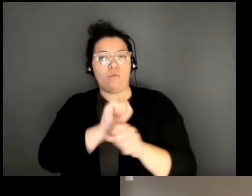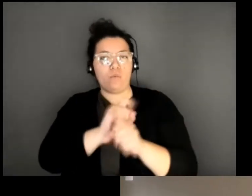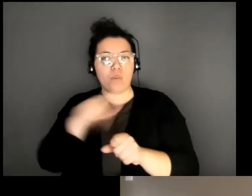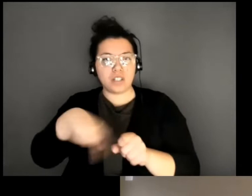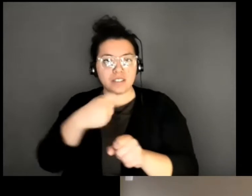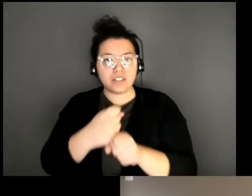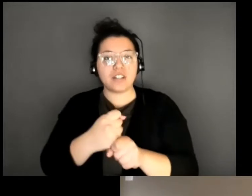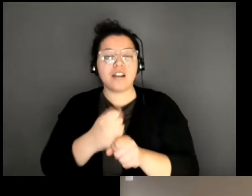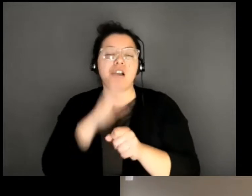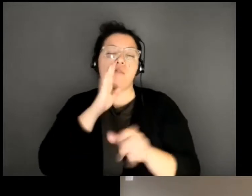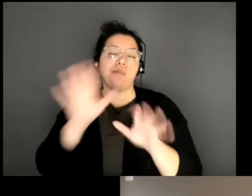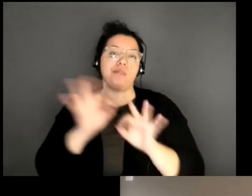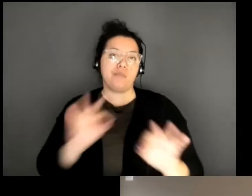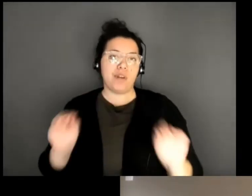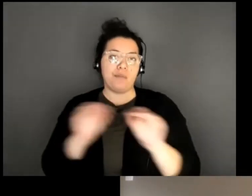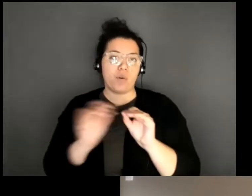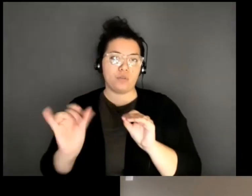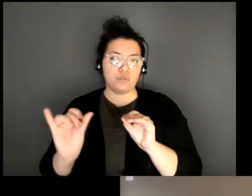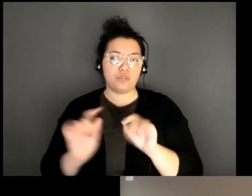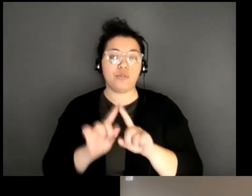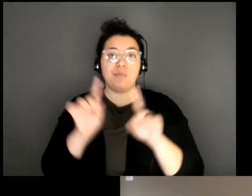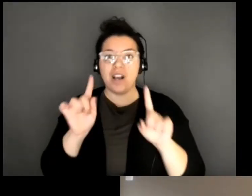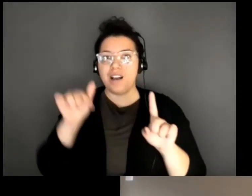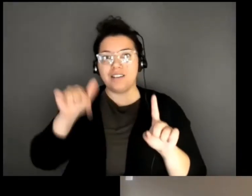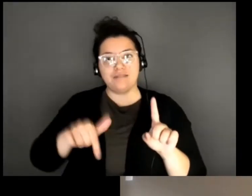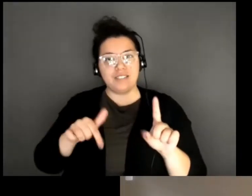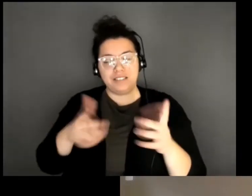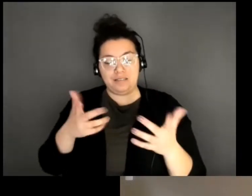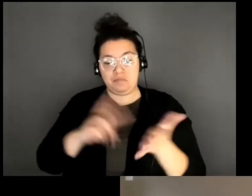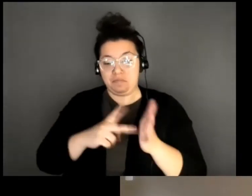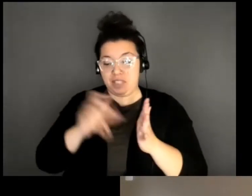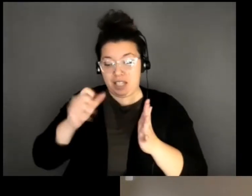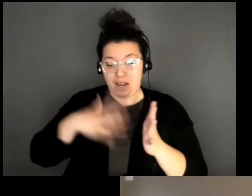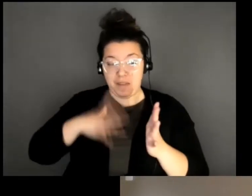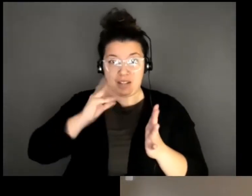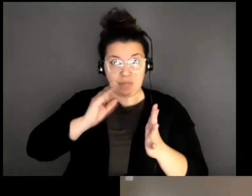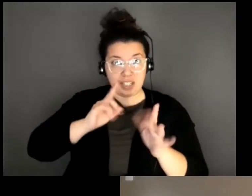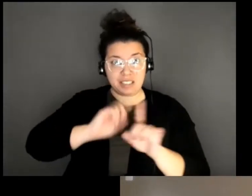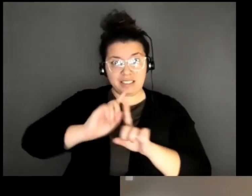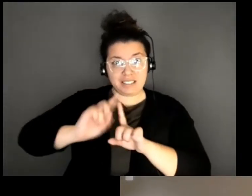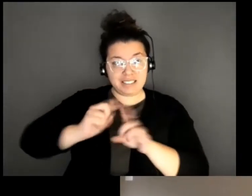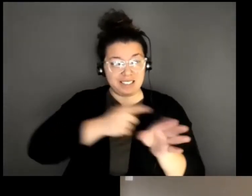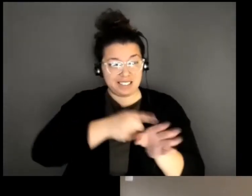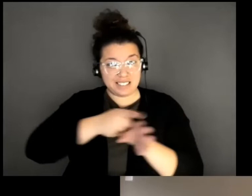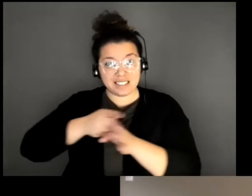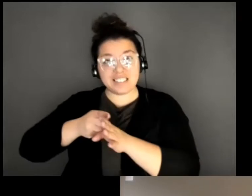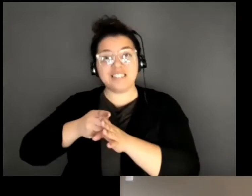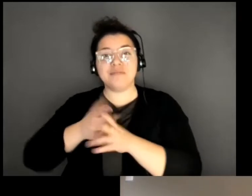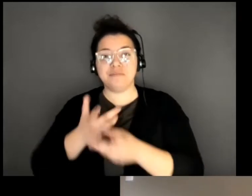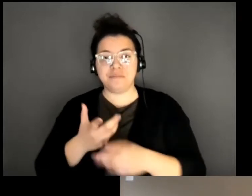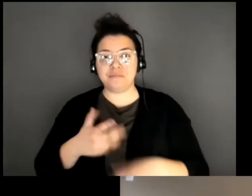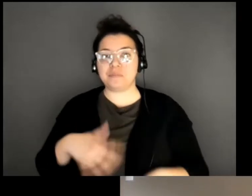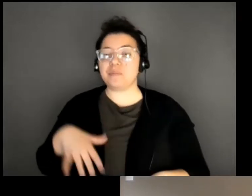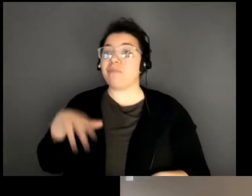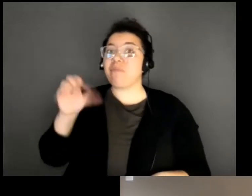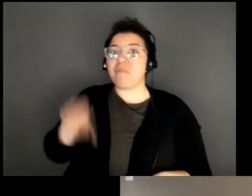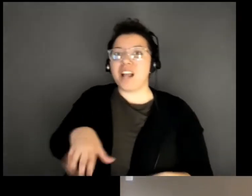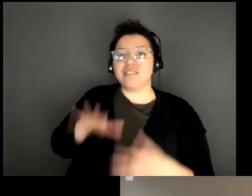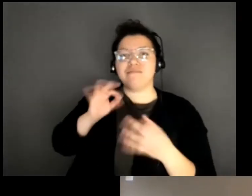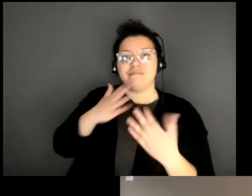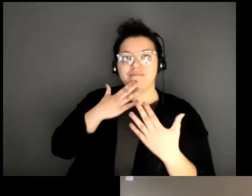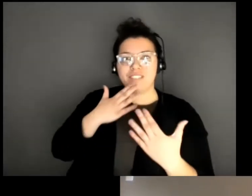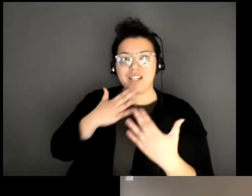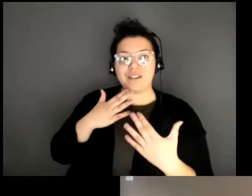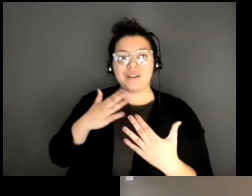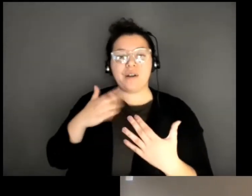But Great. yeah, lots of experience in very different areas. So happy to be here. Thank you very much. And you segued into what I wanted to ask you. Let me first ask the